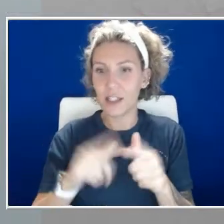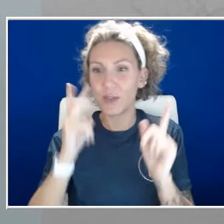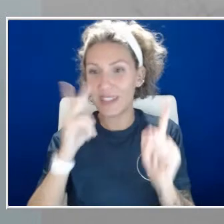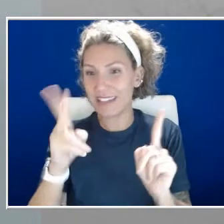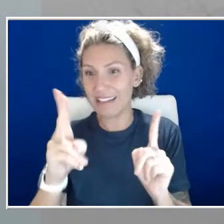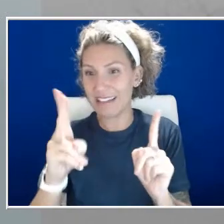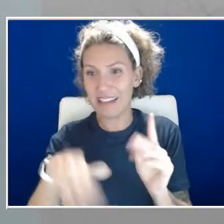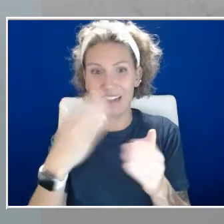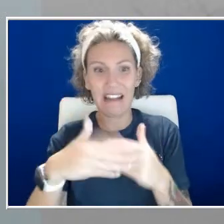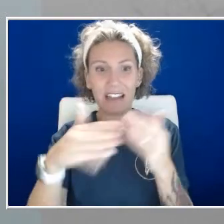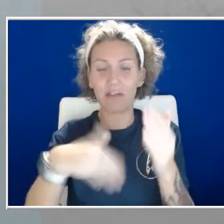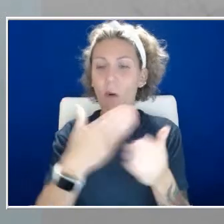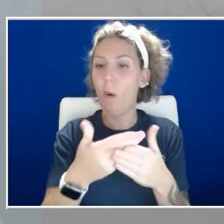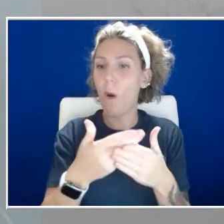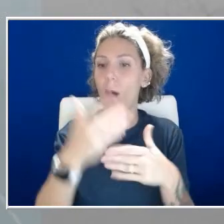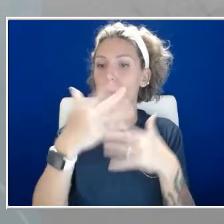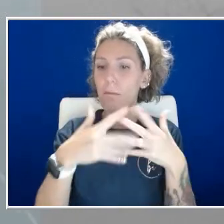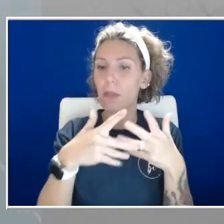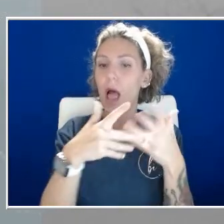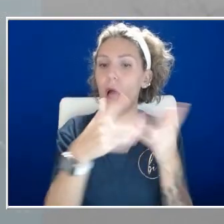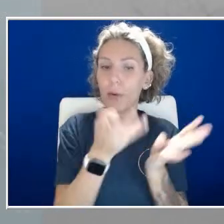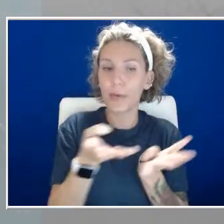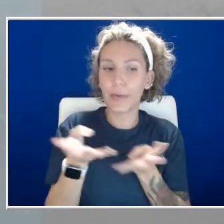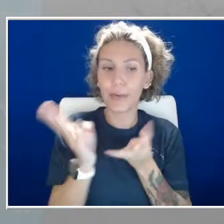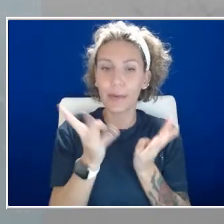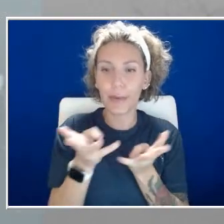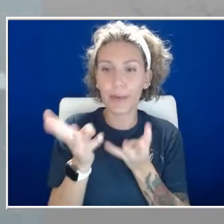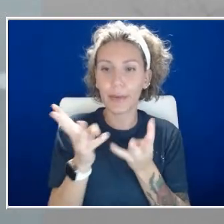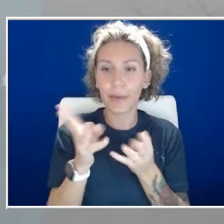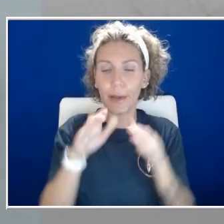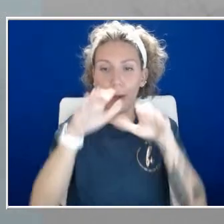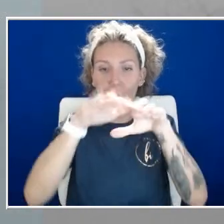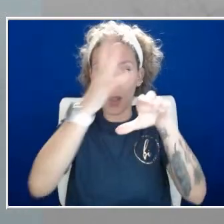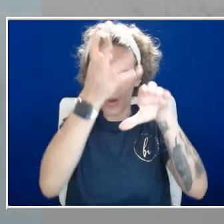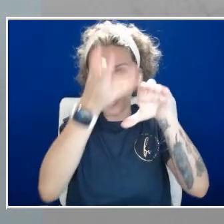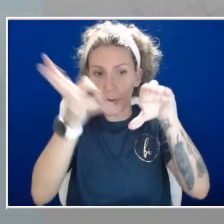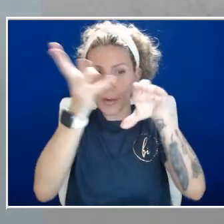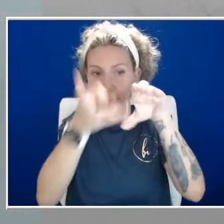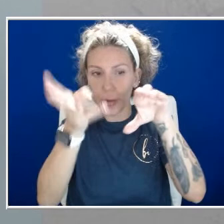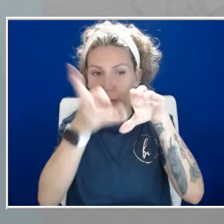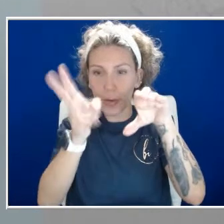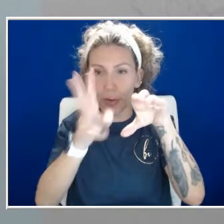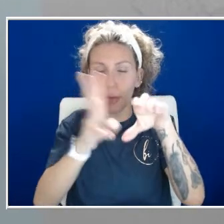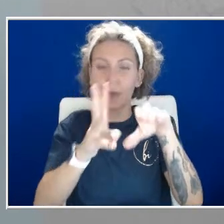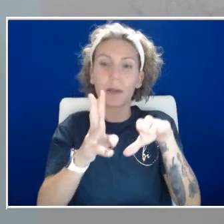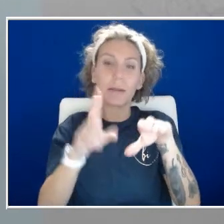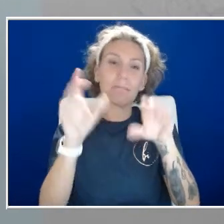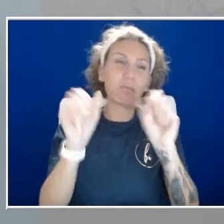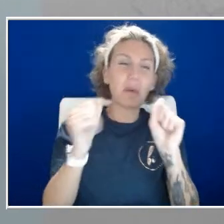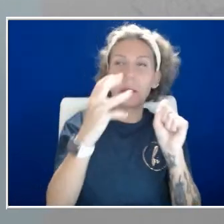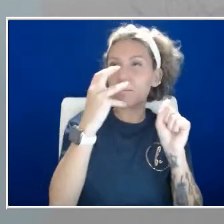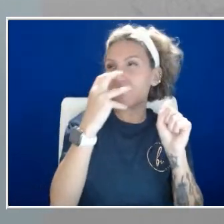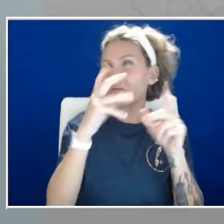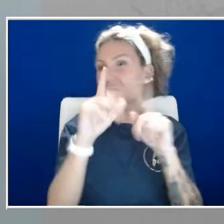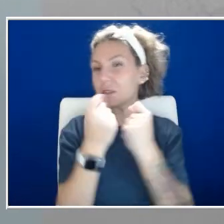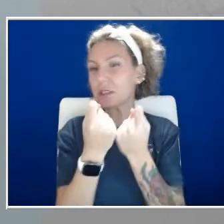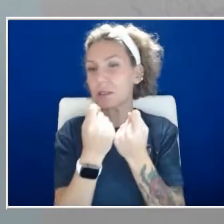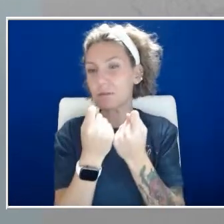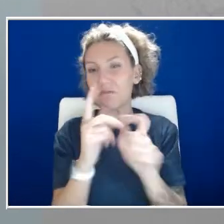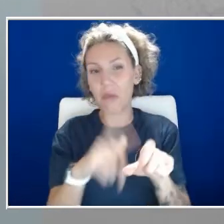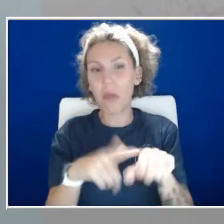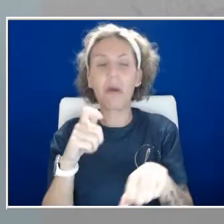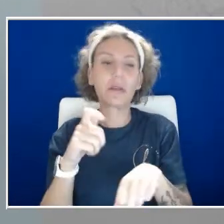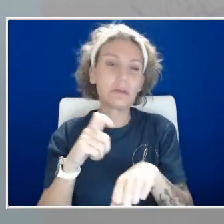flow is restored to that half of the brain. It probably took the anesthesia team longer to have you safe